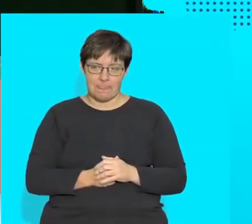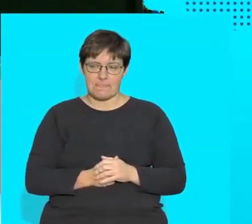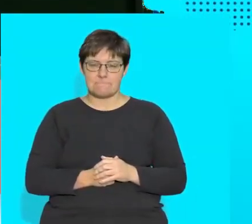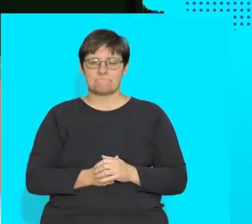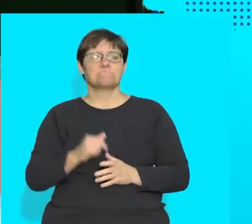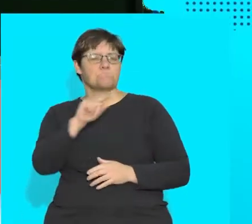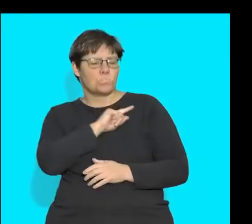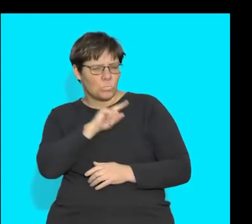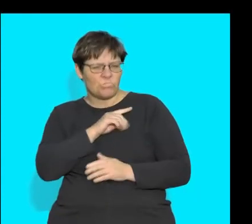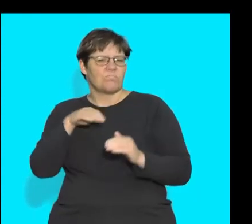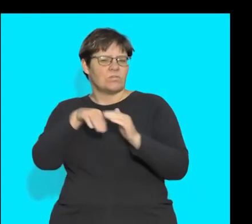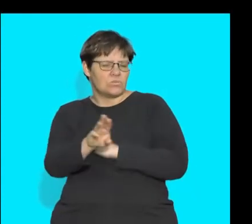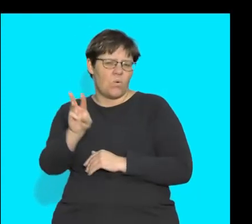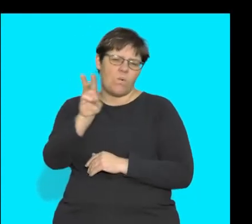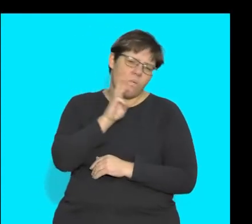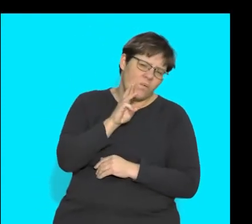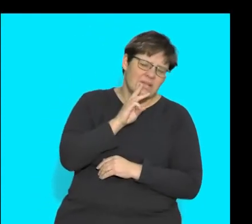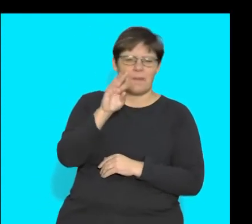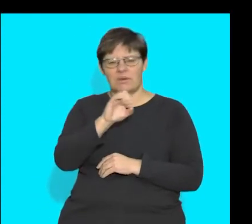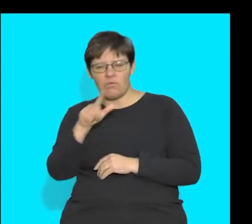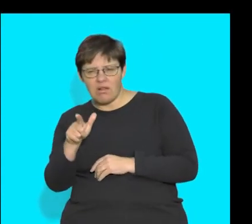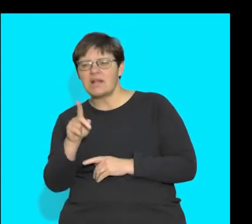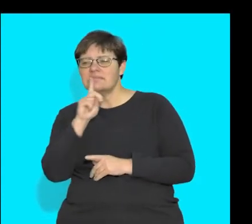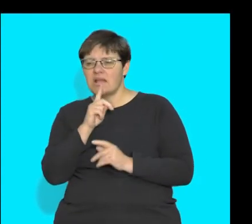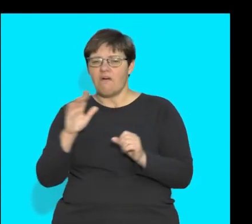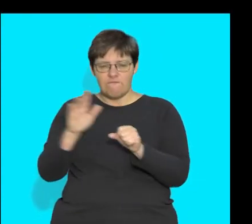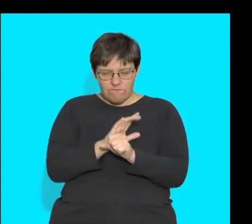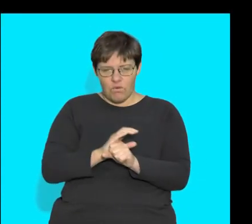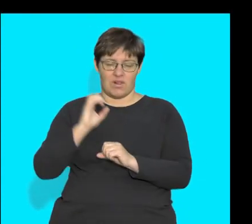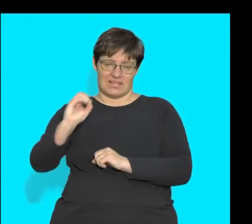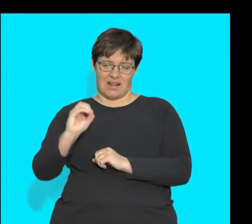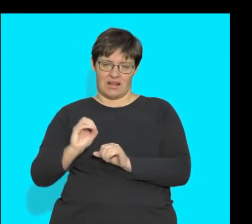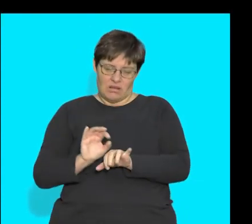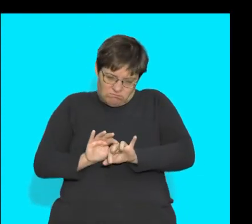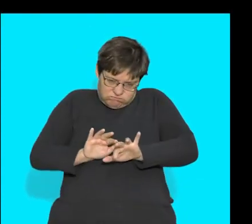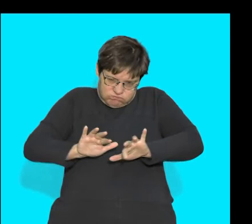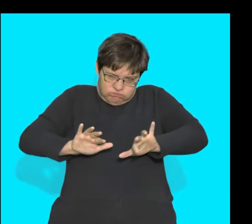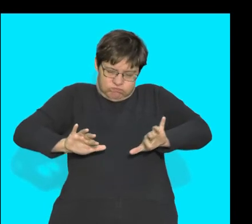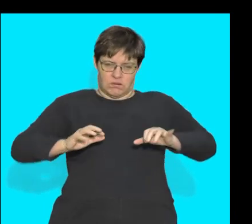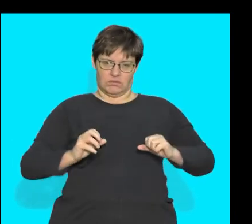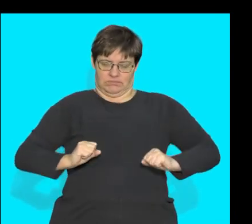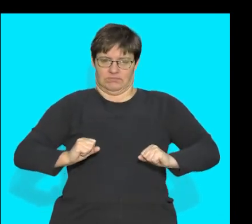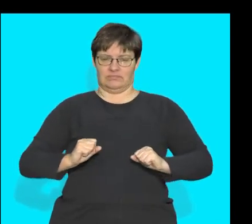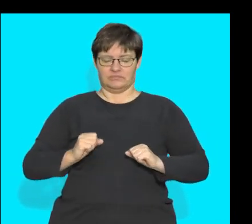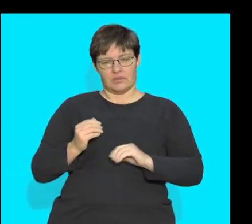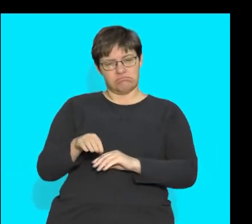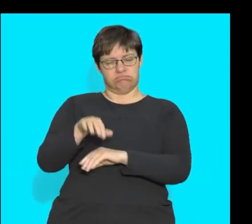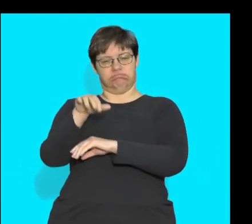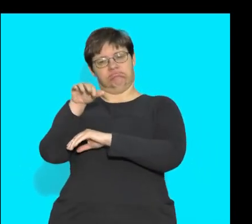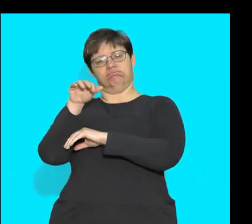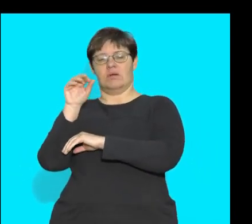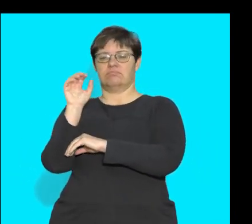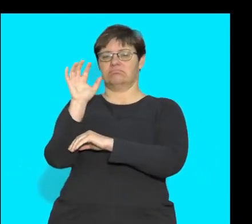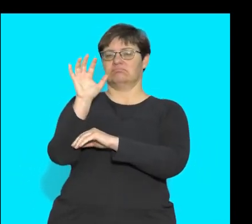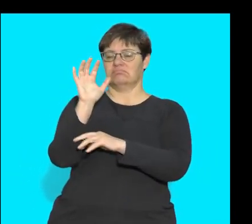role. So as I said, it stores water, and you can see it takes out the whole cell. It pushes, this is the nucleus, and this